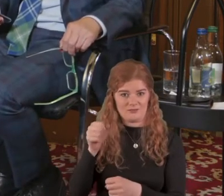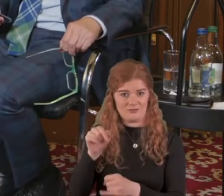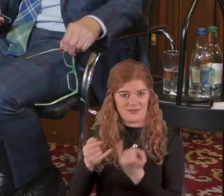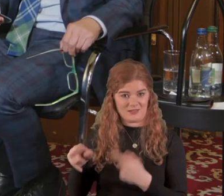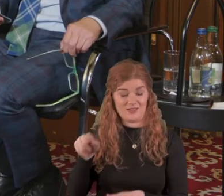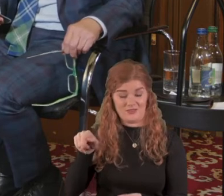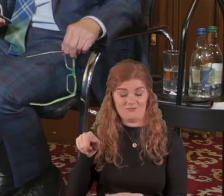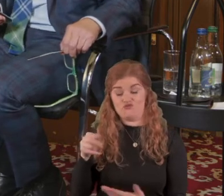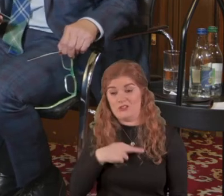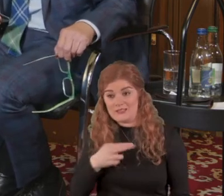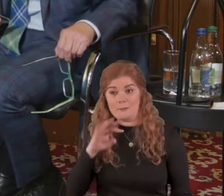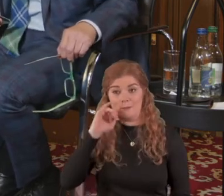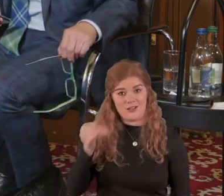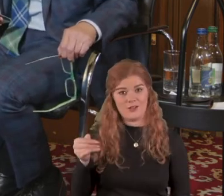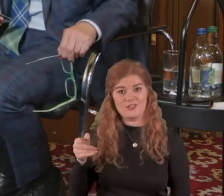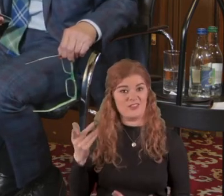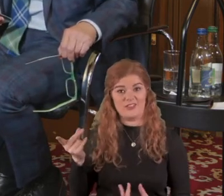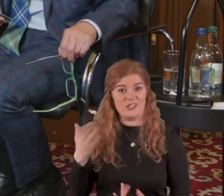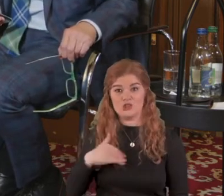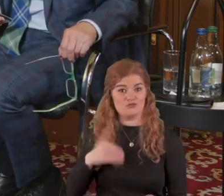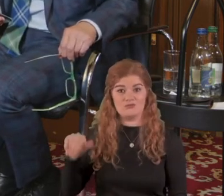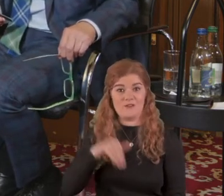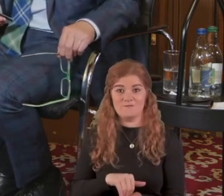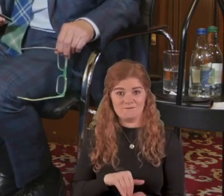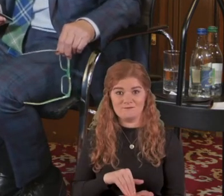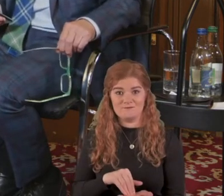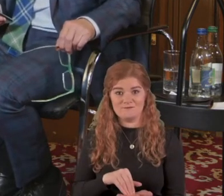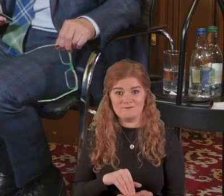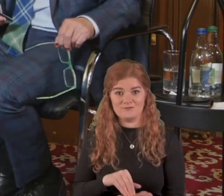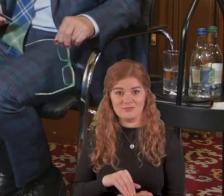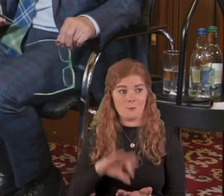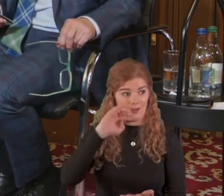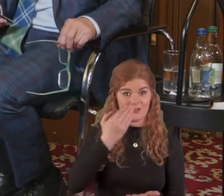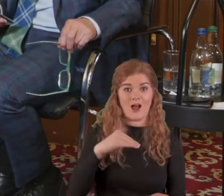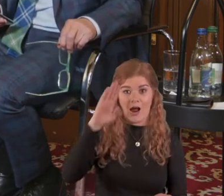in particular because they turn up. The